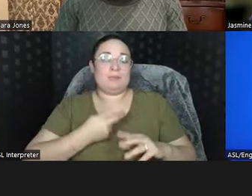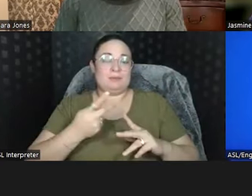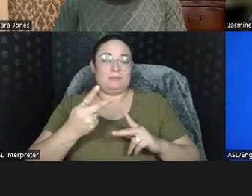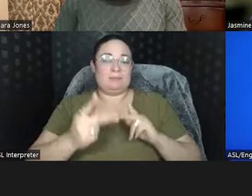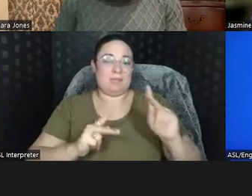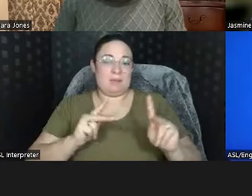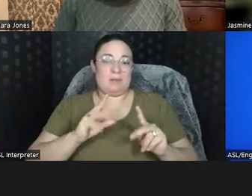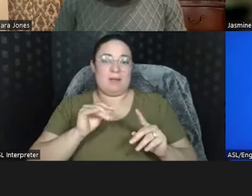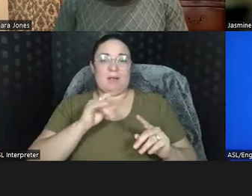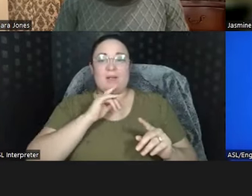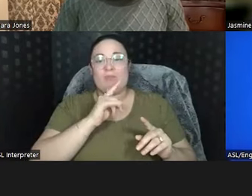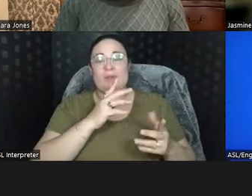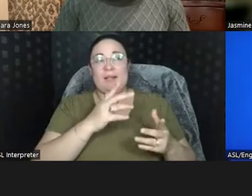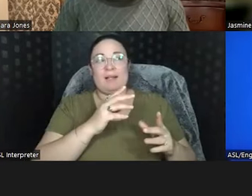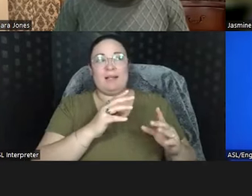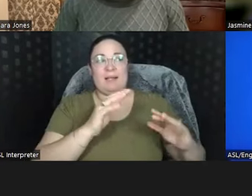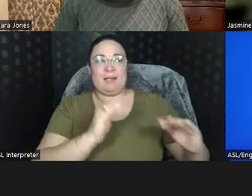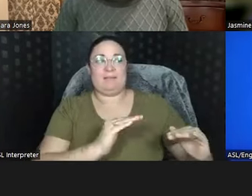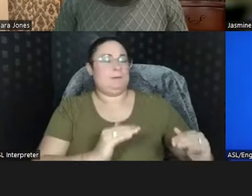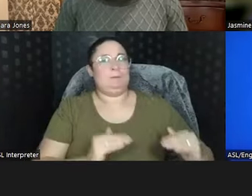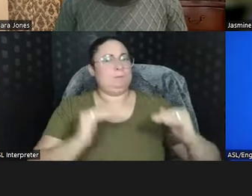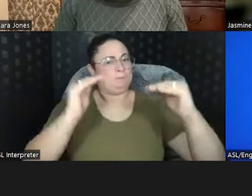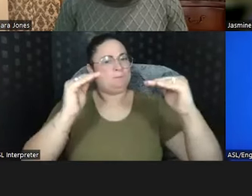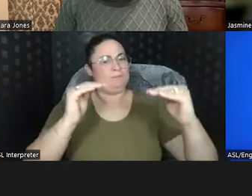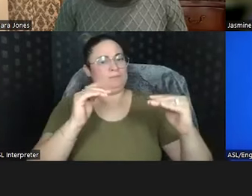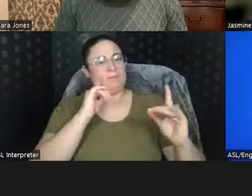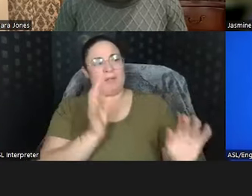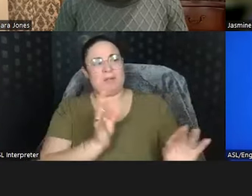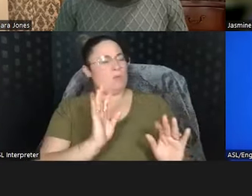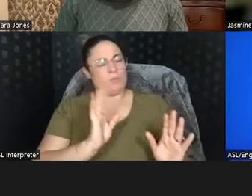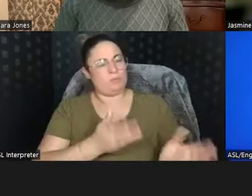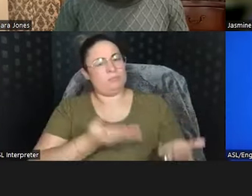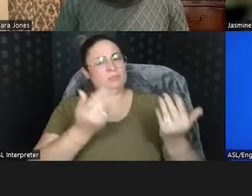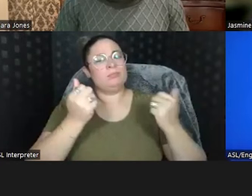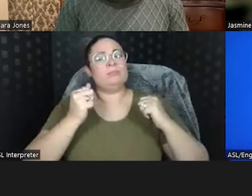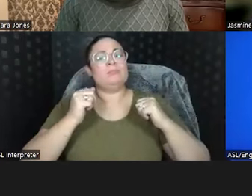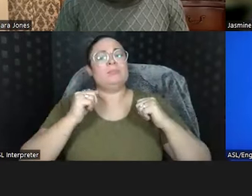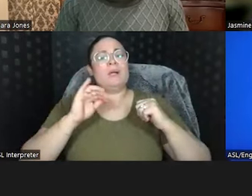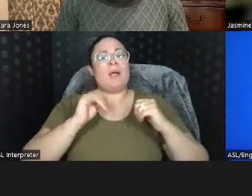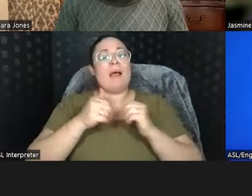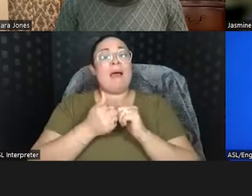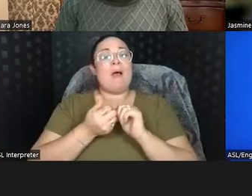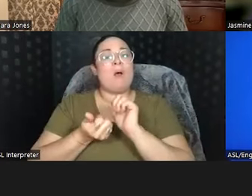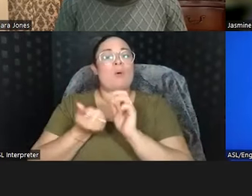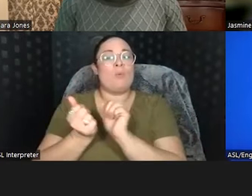essentially demarginalize trans people in some pretty powerful and substantial ways through policy